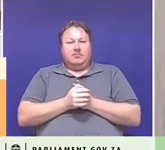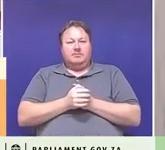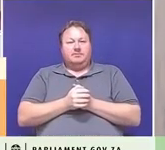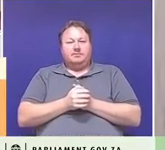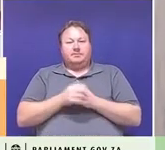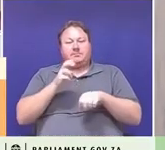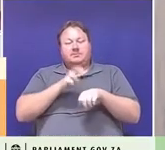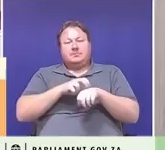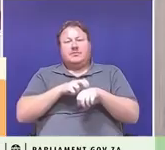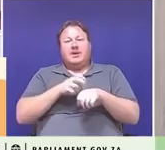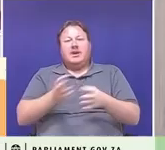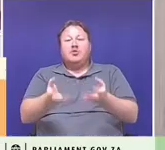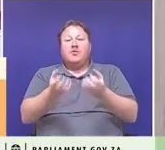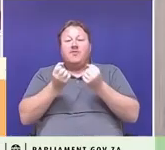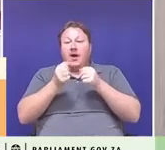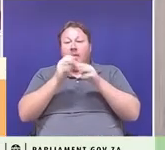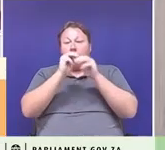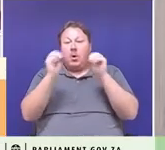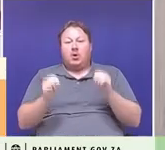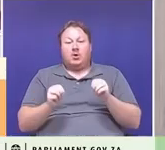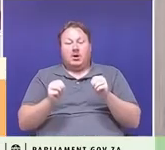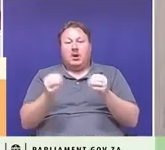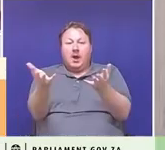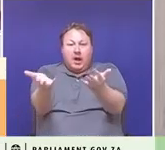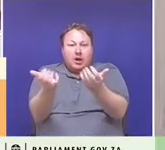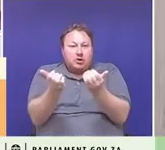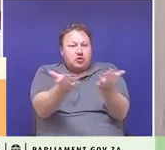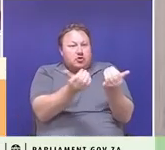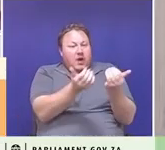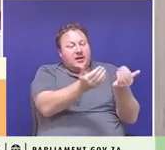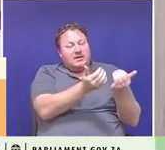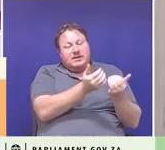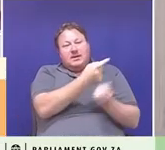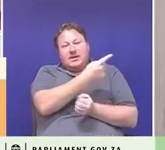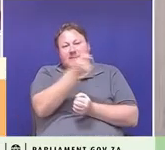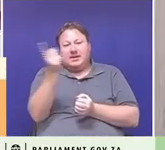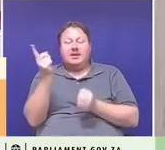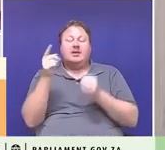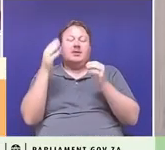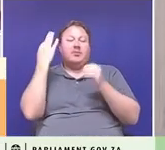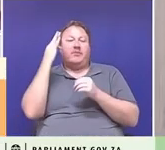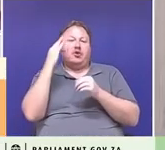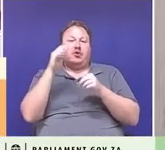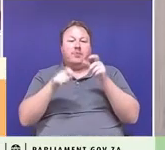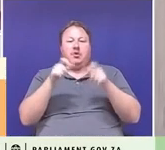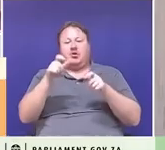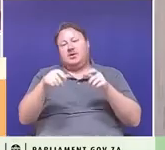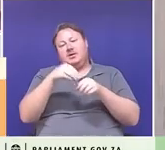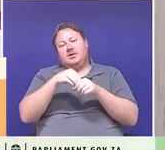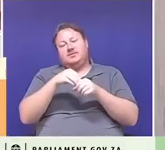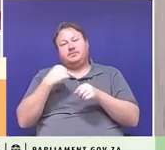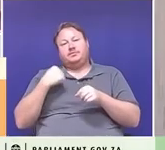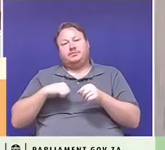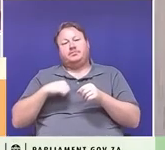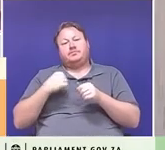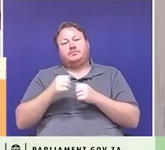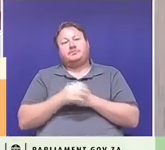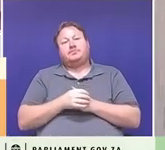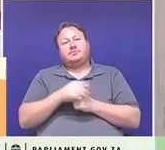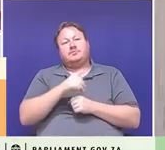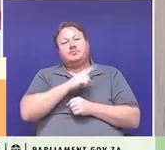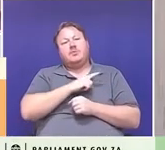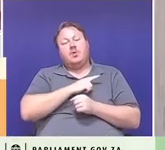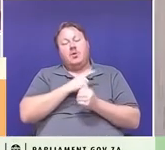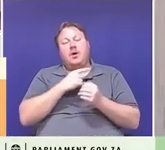to find a model that will attract these professionals into those municipalities so that they can